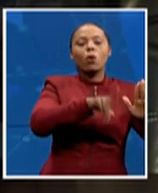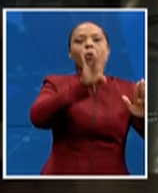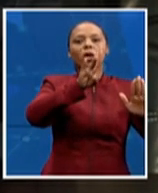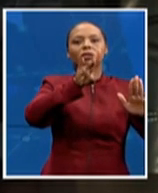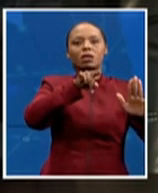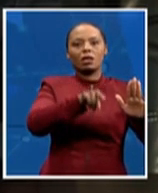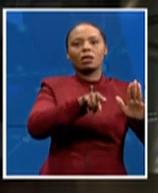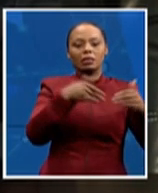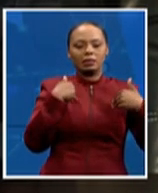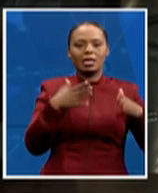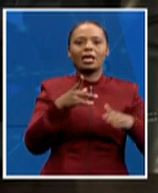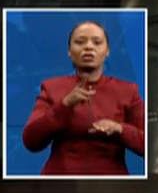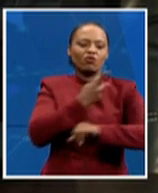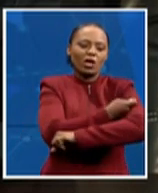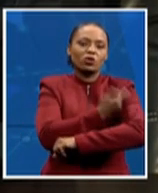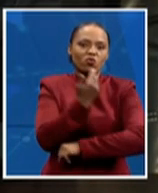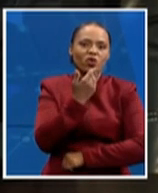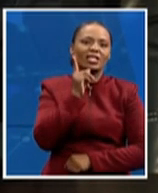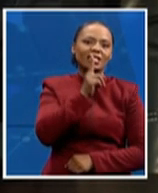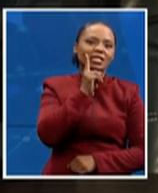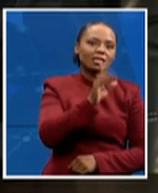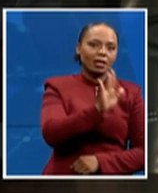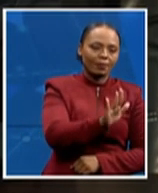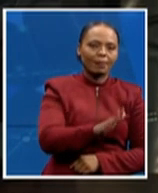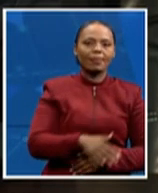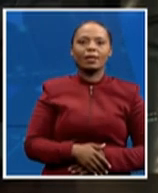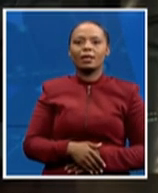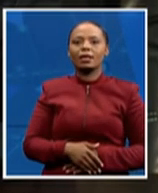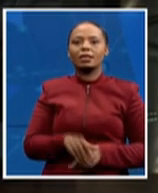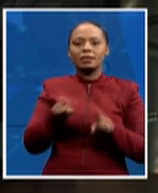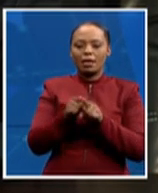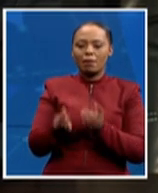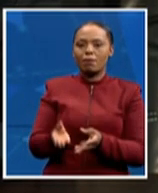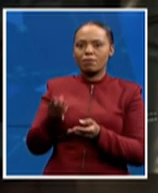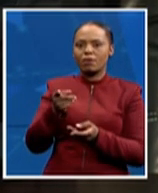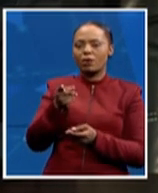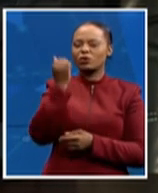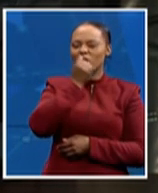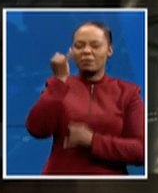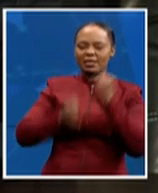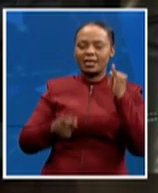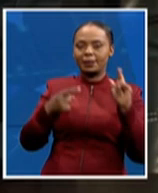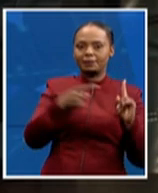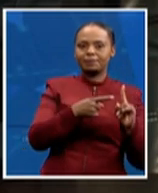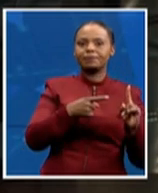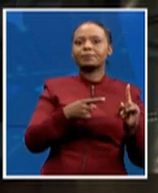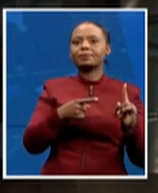about 11,000. No, I'm sorry, we will be receiving about